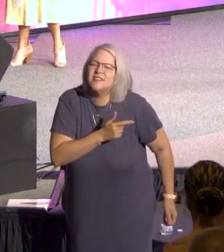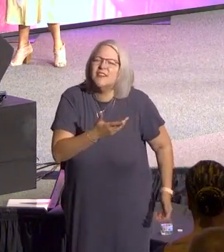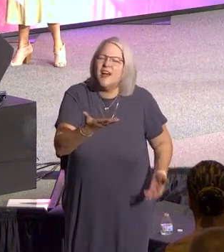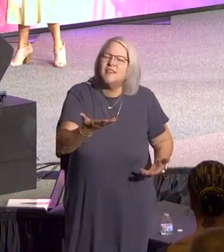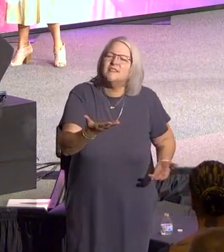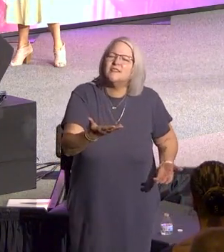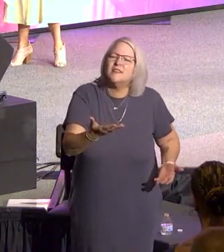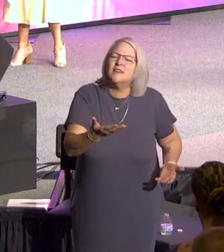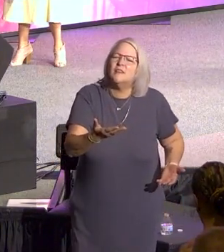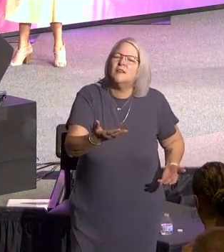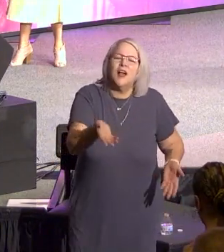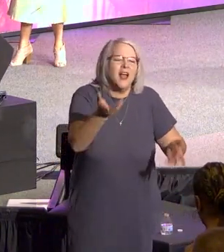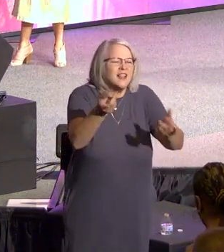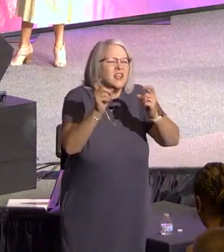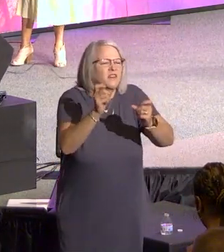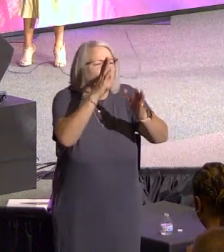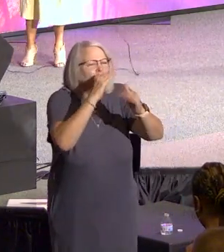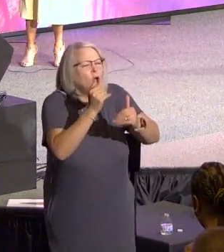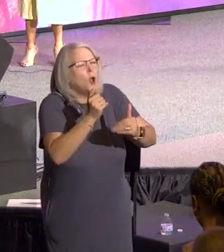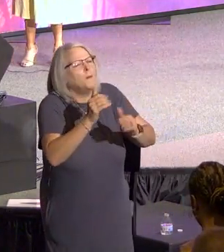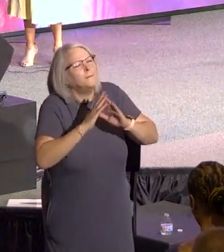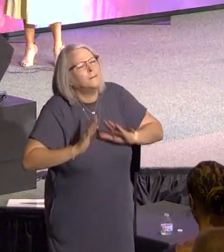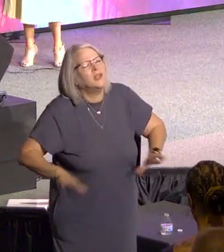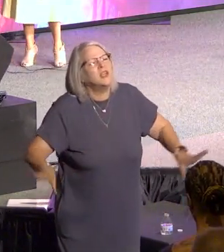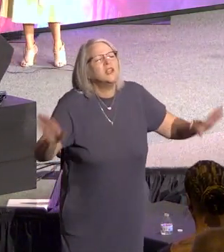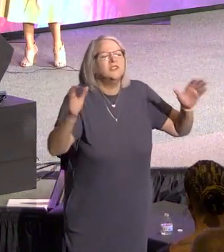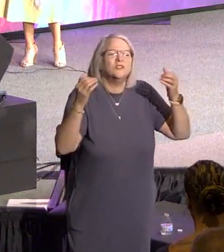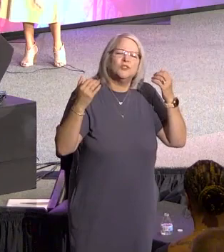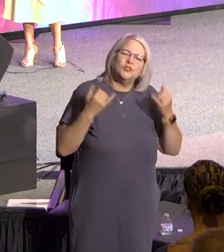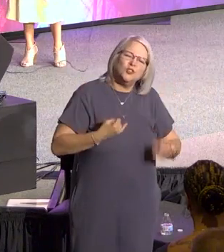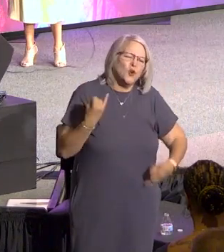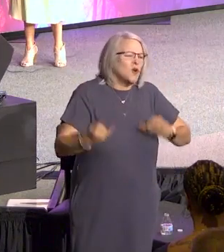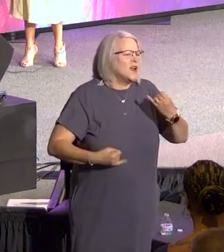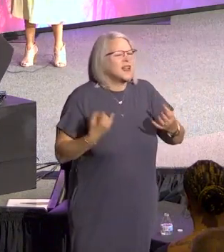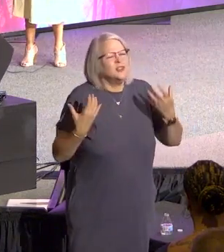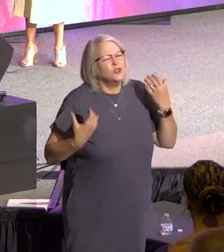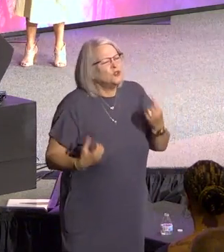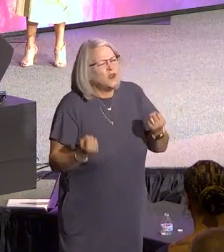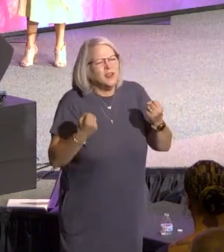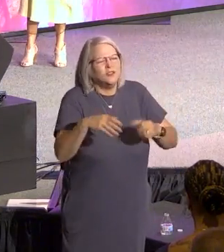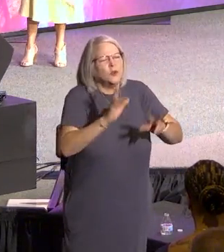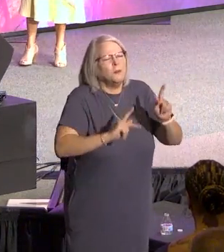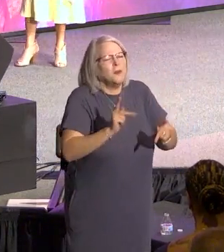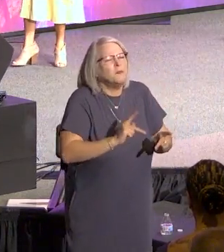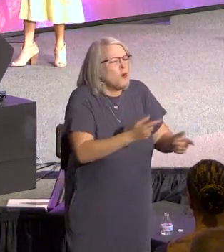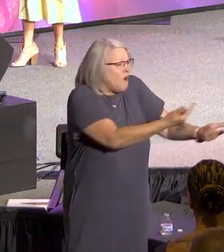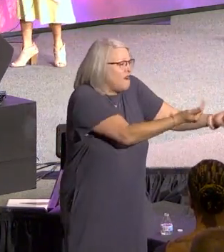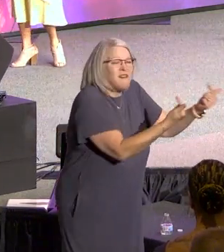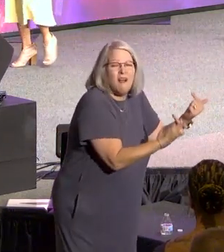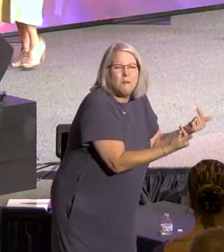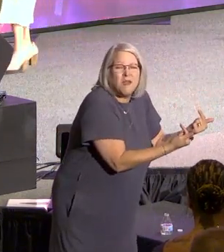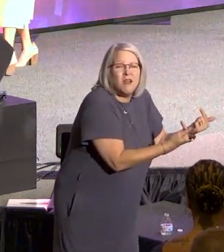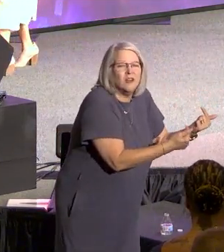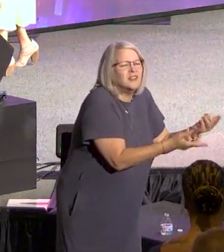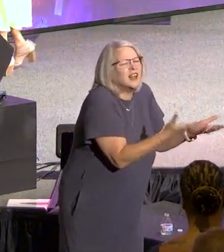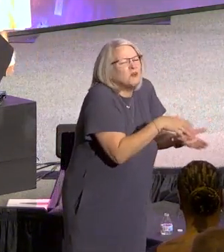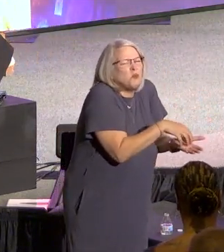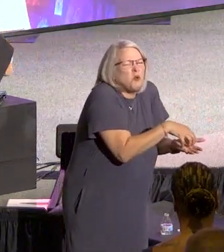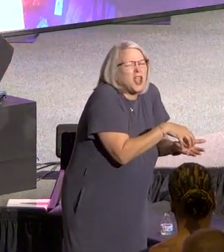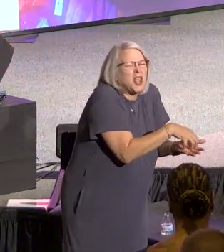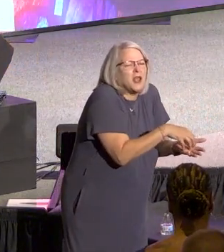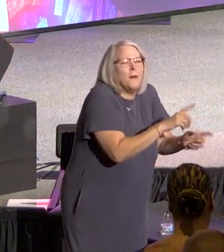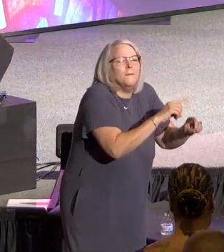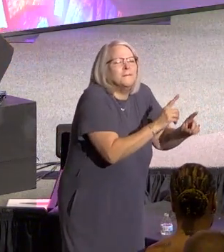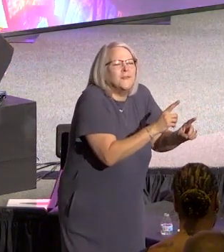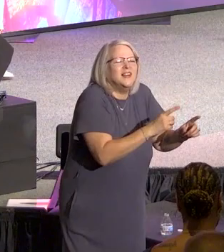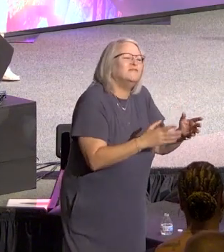you would minister hope and peace and joy and strength, God, to a people who come here, maybe today weary, but I pray you would strengthen